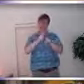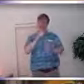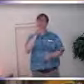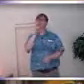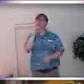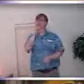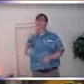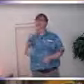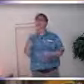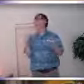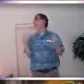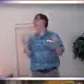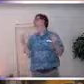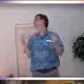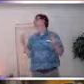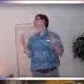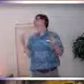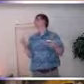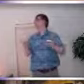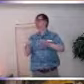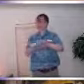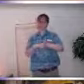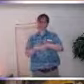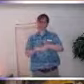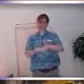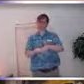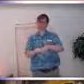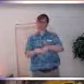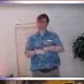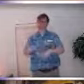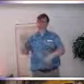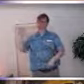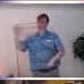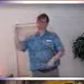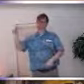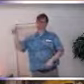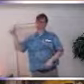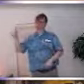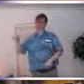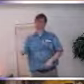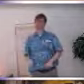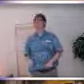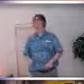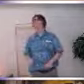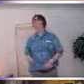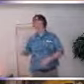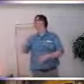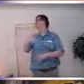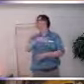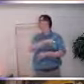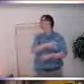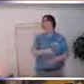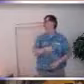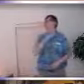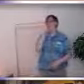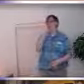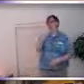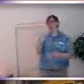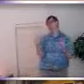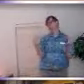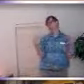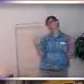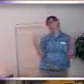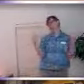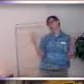stuff. So when that guy is saying, yeah, I'll tow your car away and you'll go running it, I would be like, oh, that's good stuff.